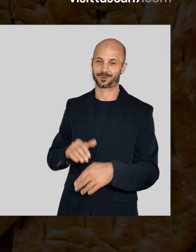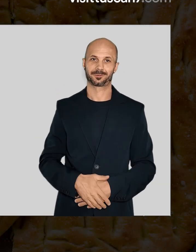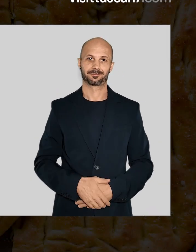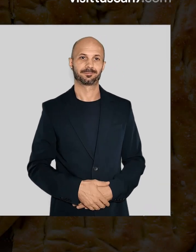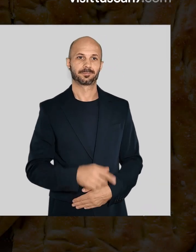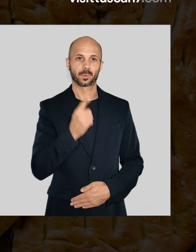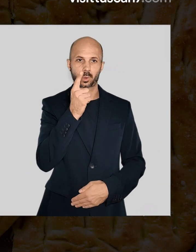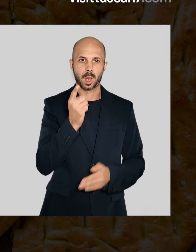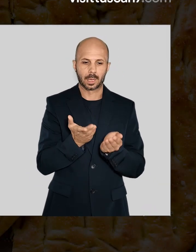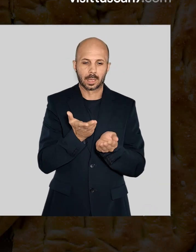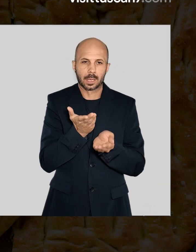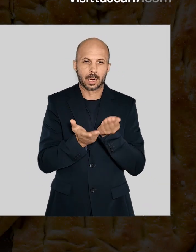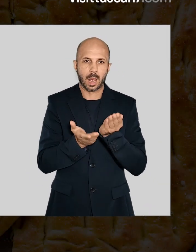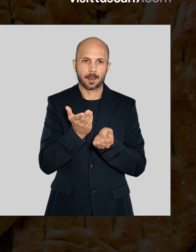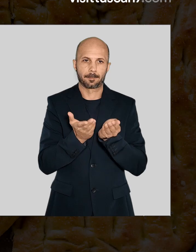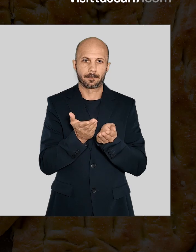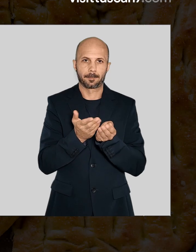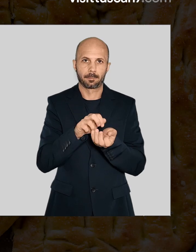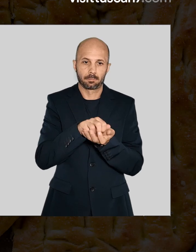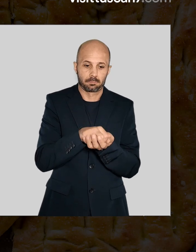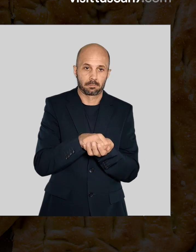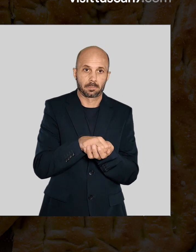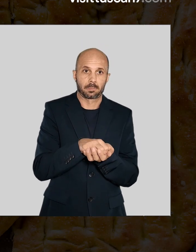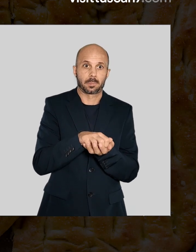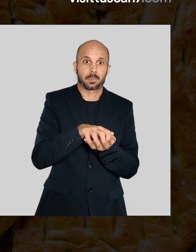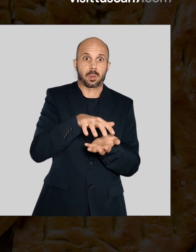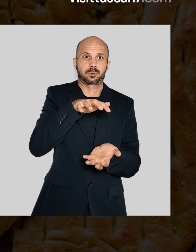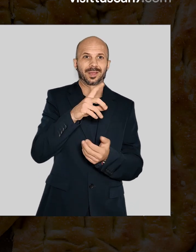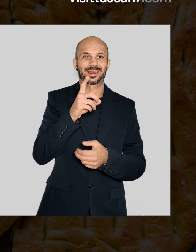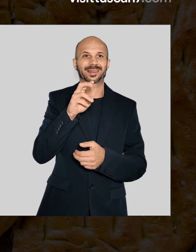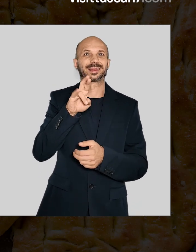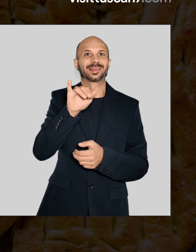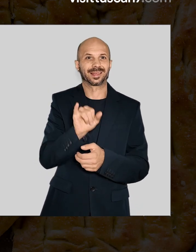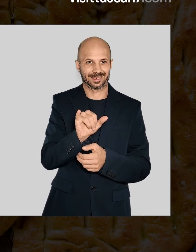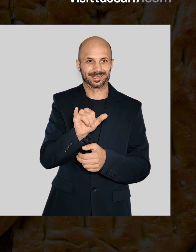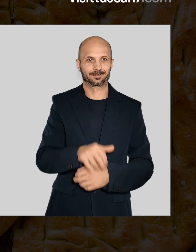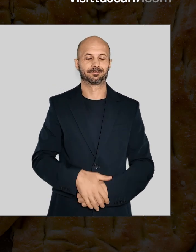Schiacciata ingredients. First, pre-fermented dough.